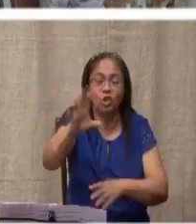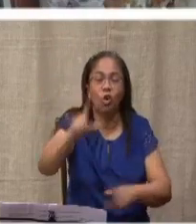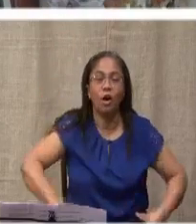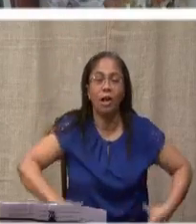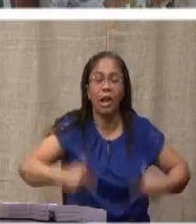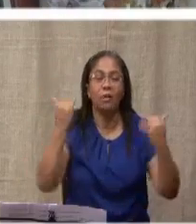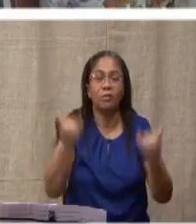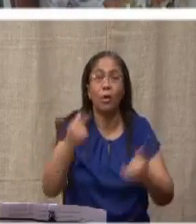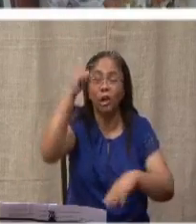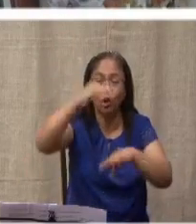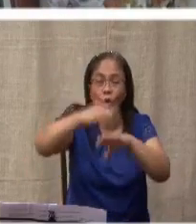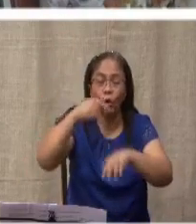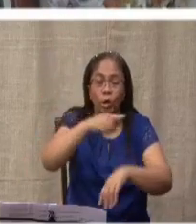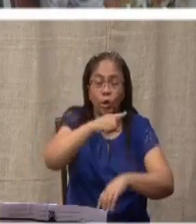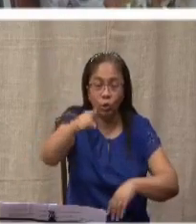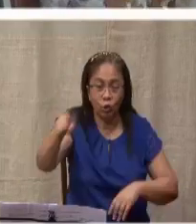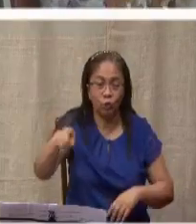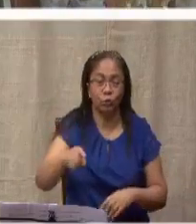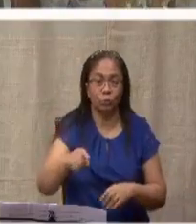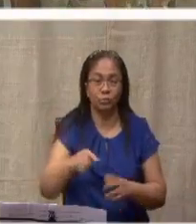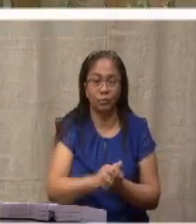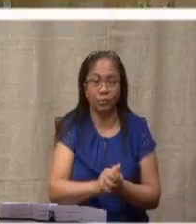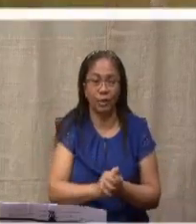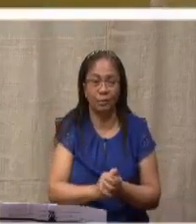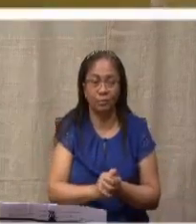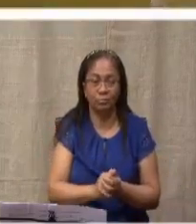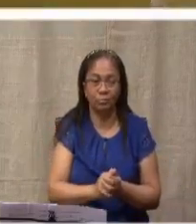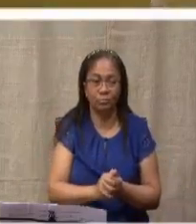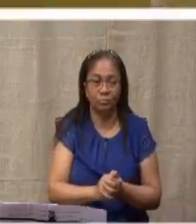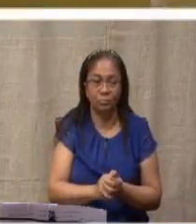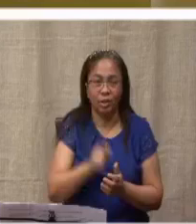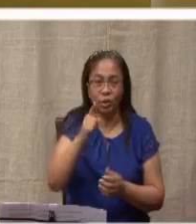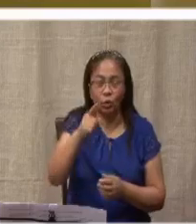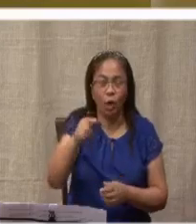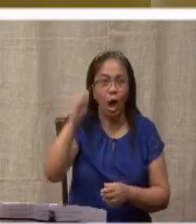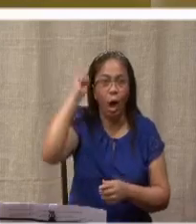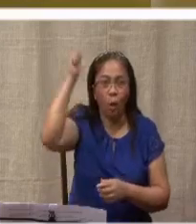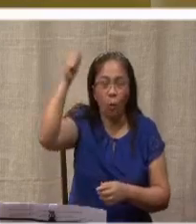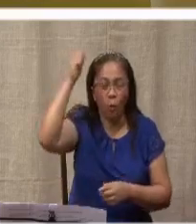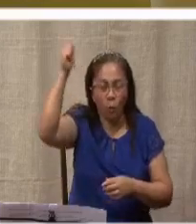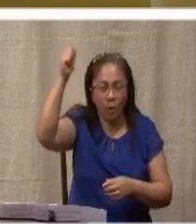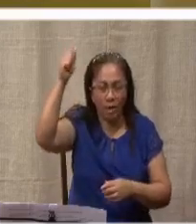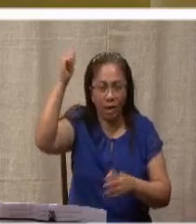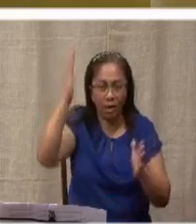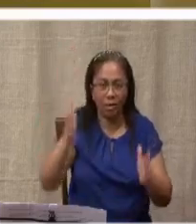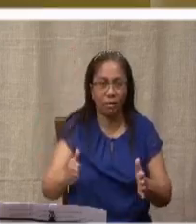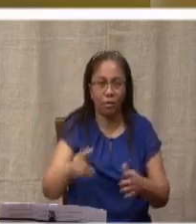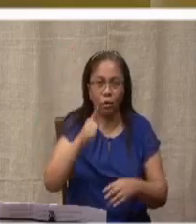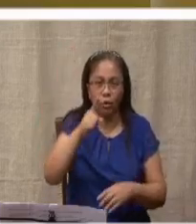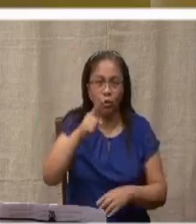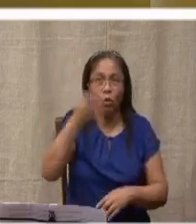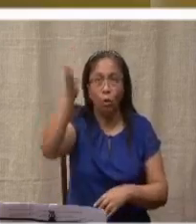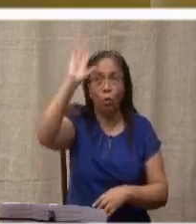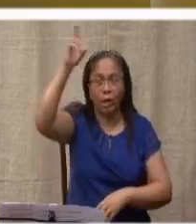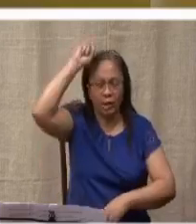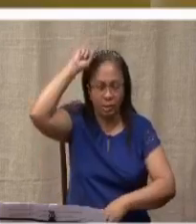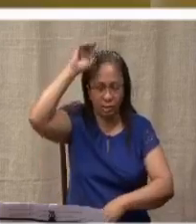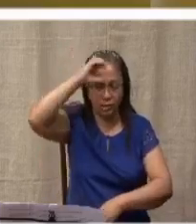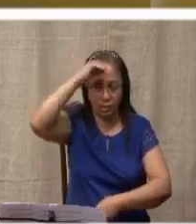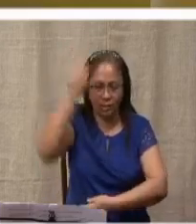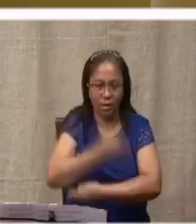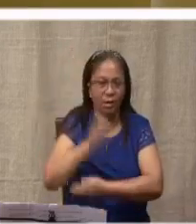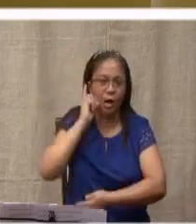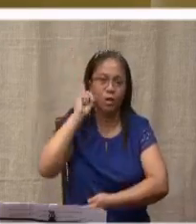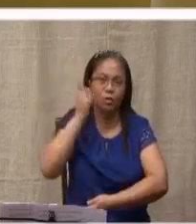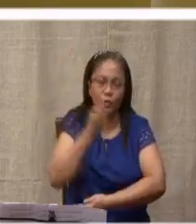called to be more mighty than conquerors because you are son and daughter of god